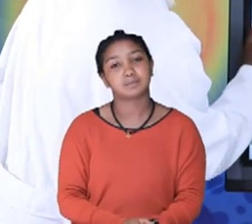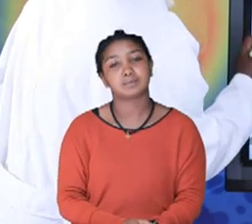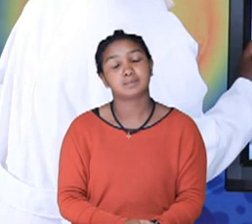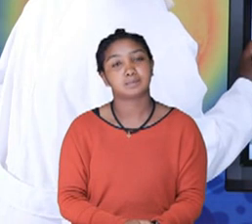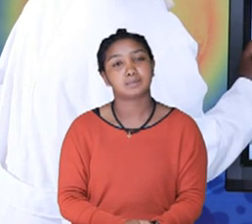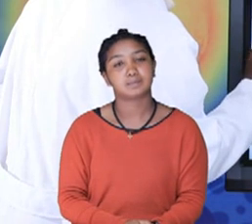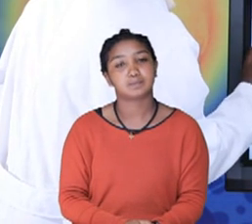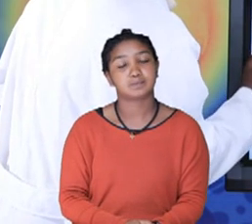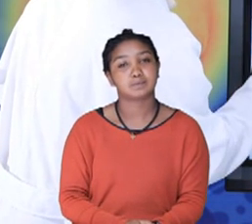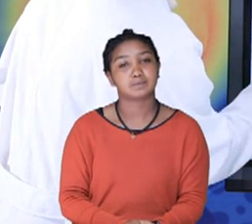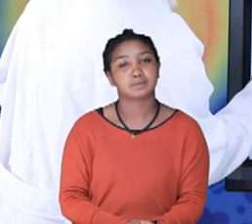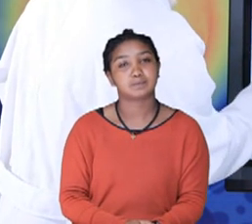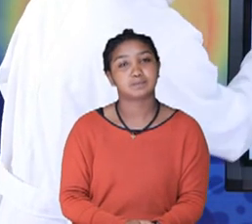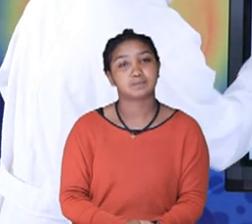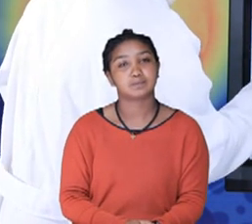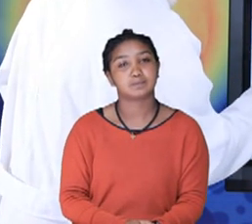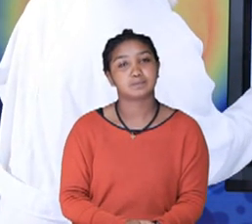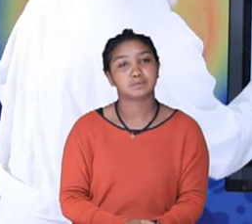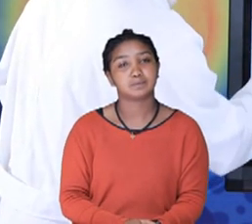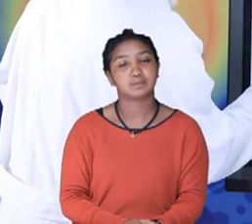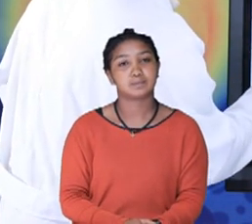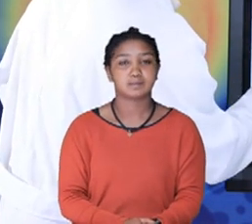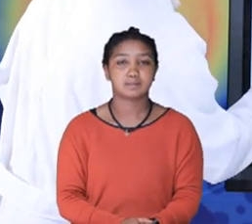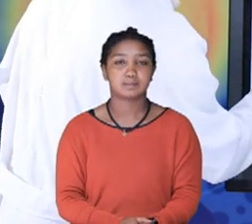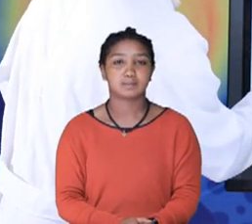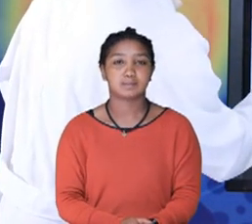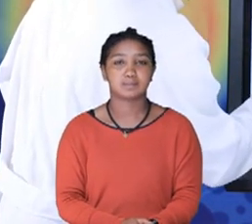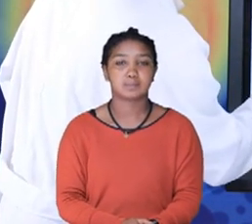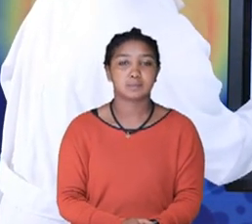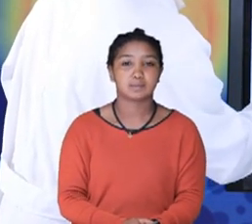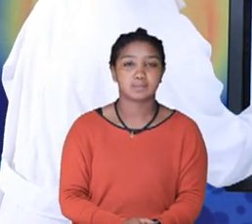141. Total pressure is equal to pressure of atmosphere. We know that